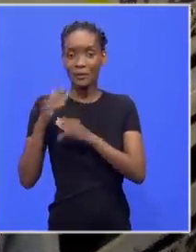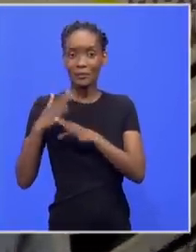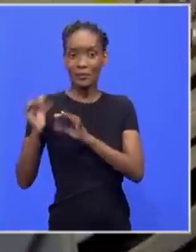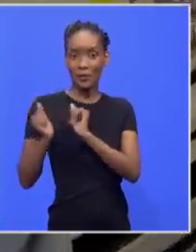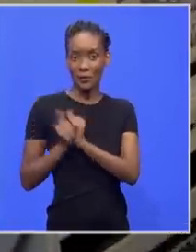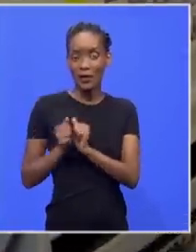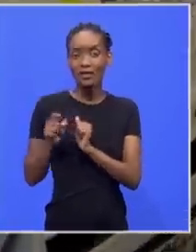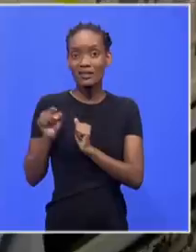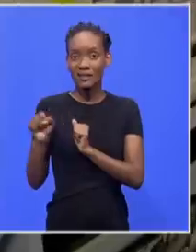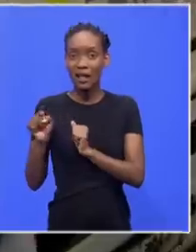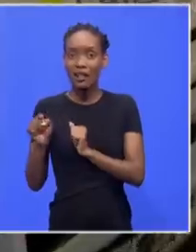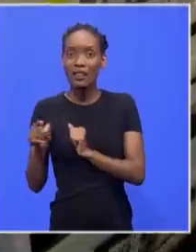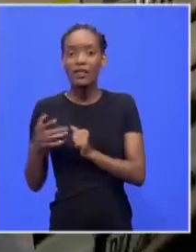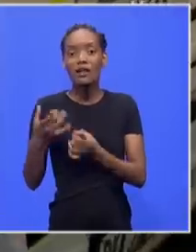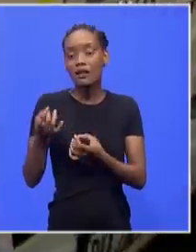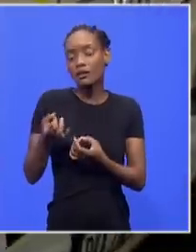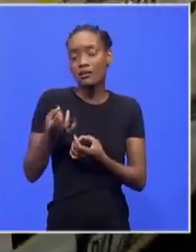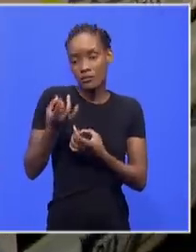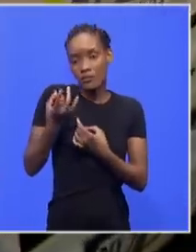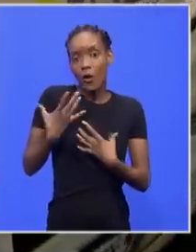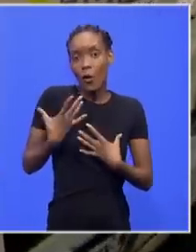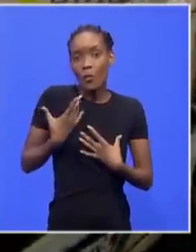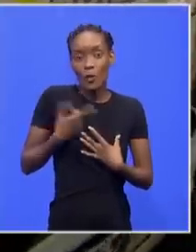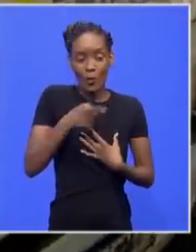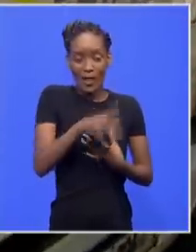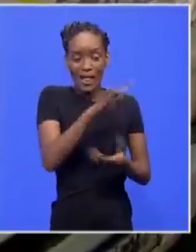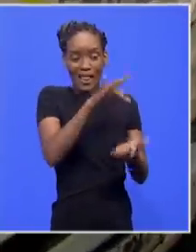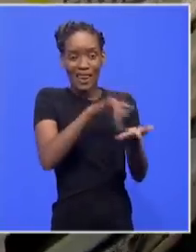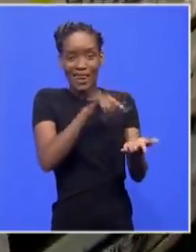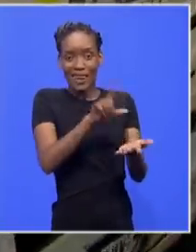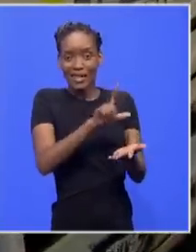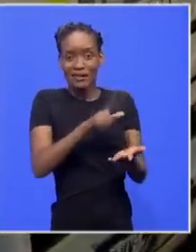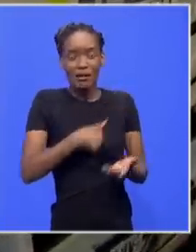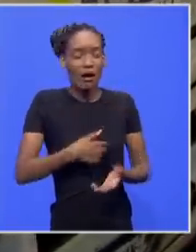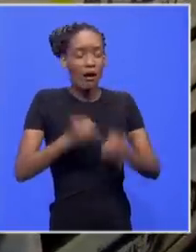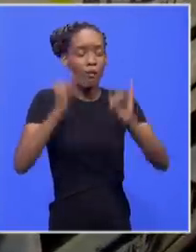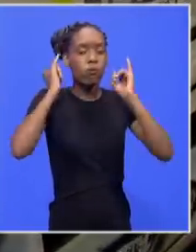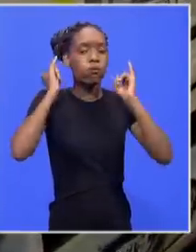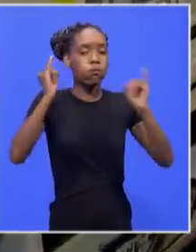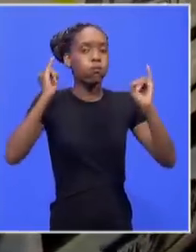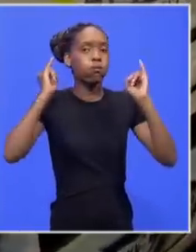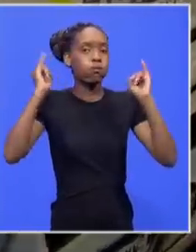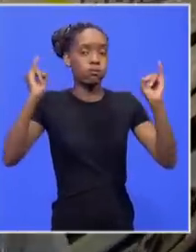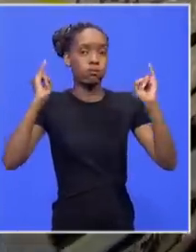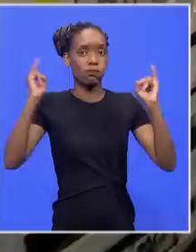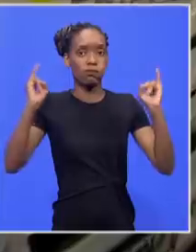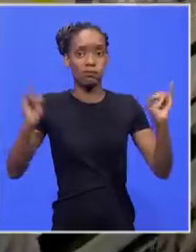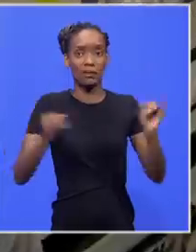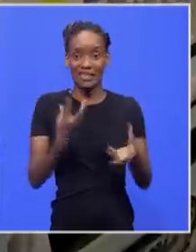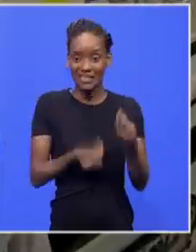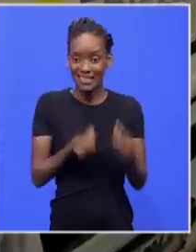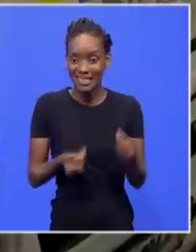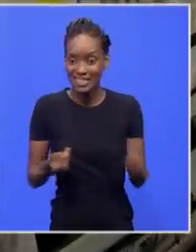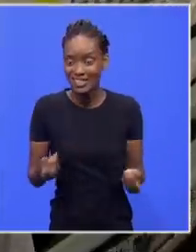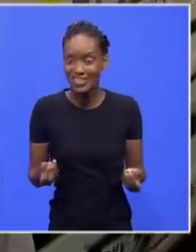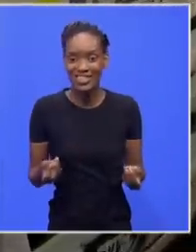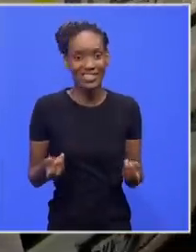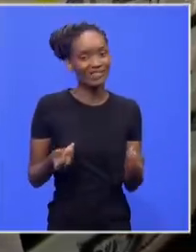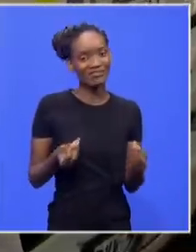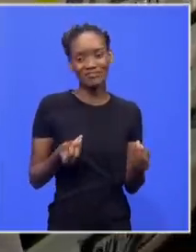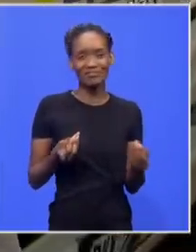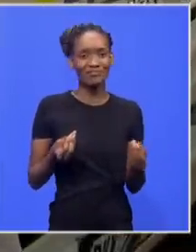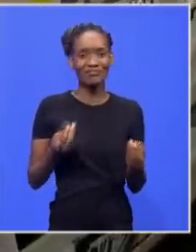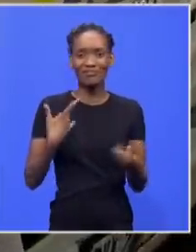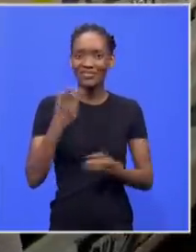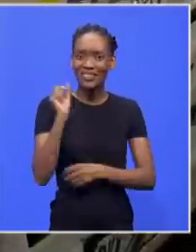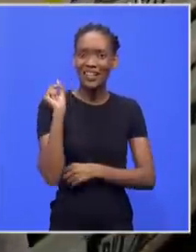will tell you that Lindela is horrible. And it's definitely not a place for children. It's far away. It's very difficult